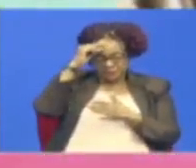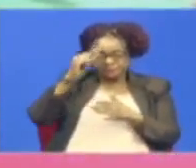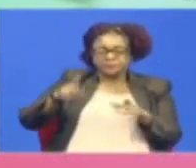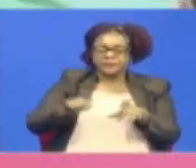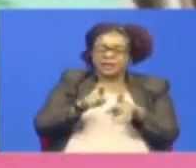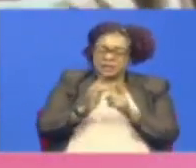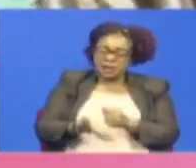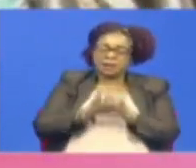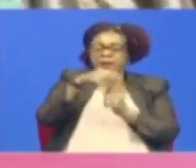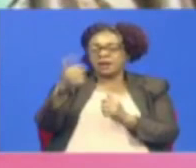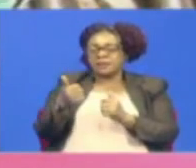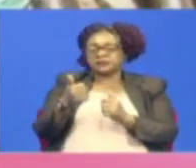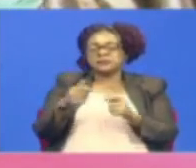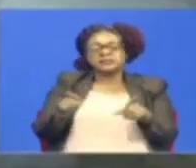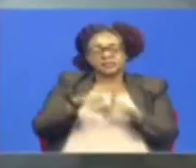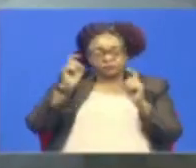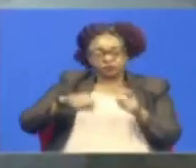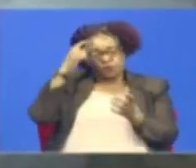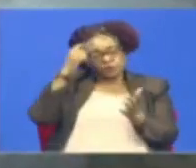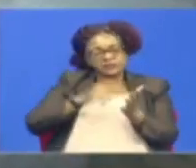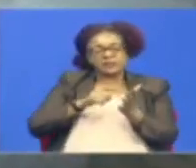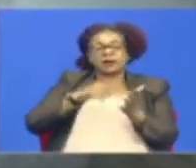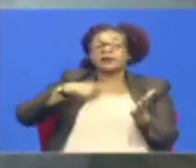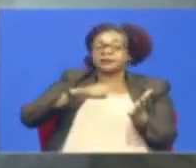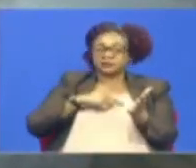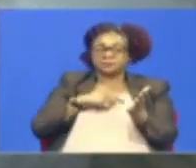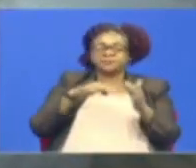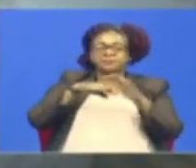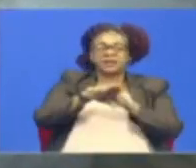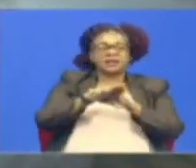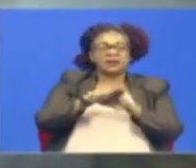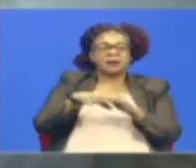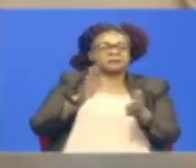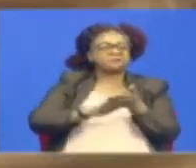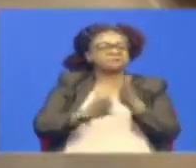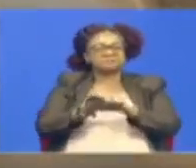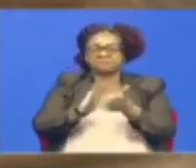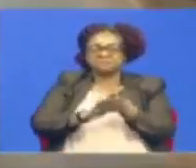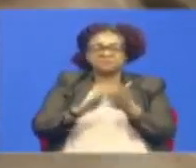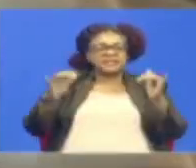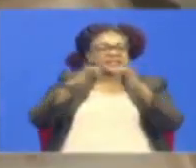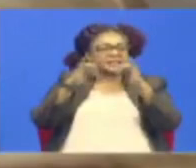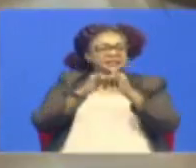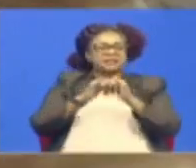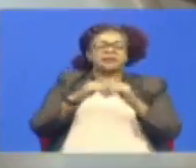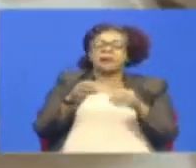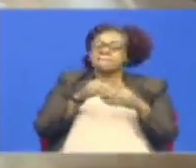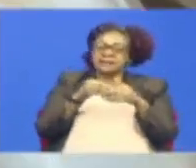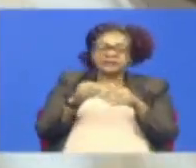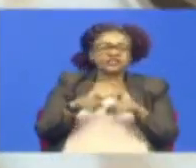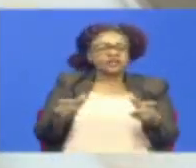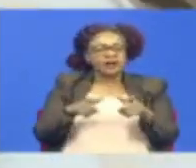si pia tukue considered kama wengine. Inside these stores, canvas tents, plastic chairs, and